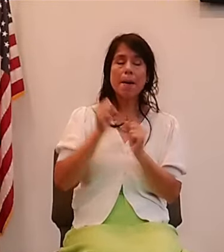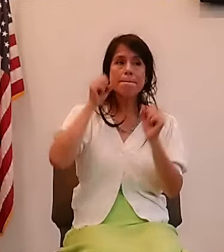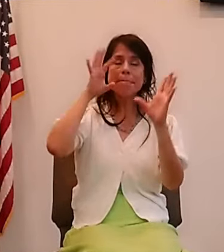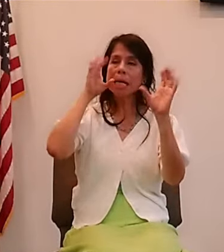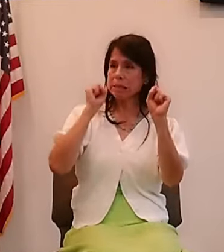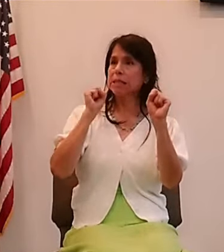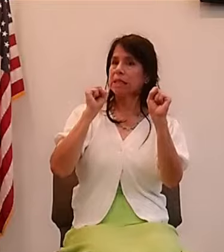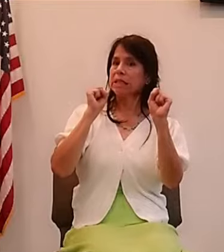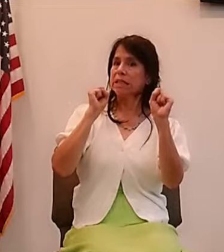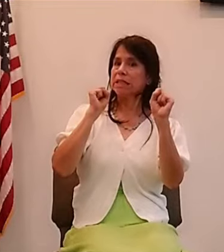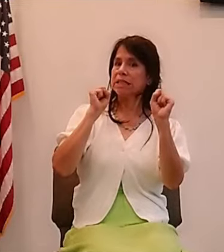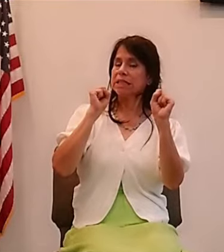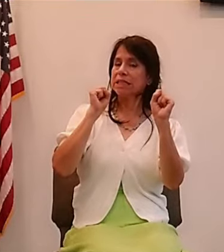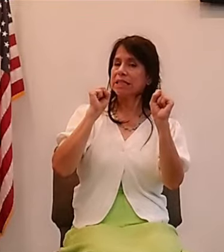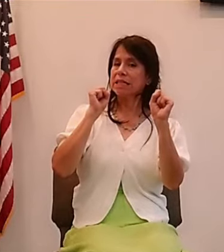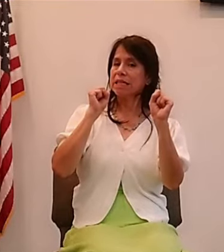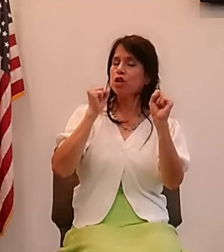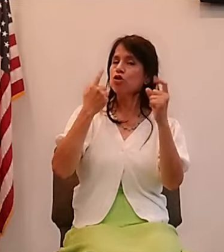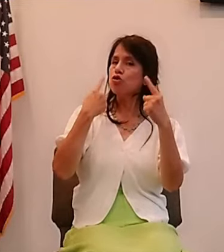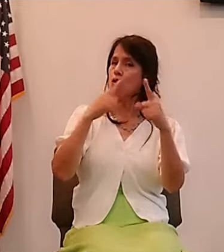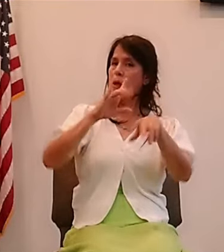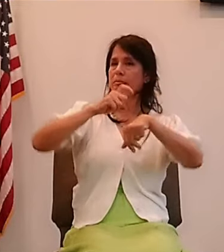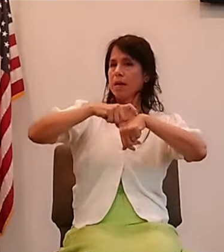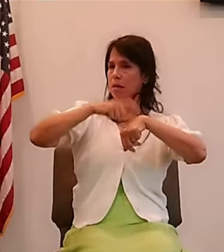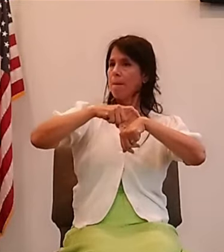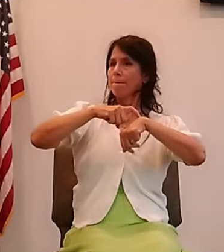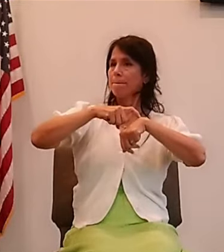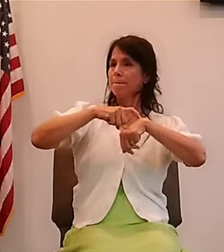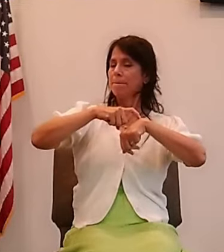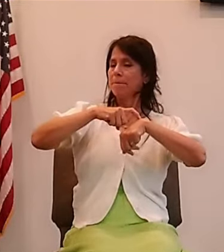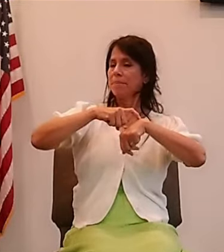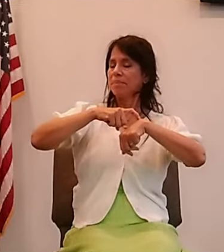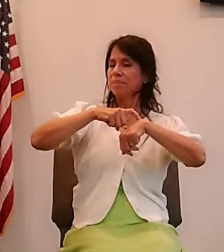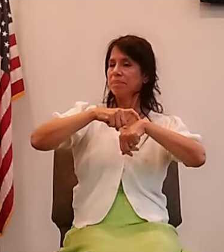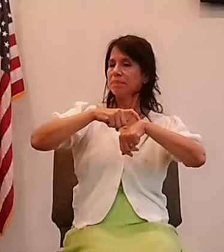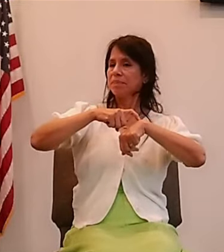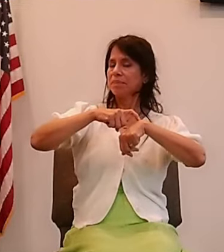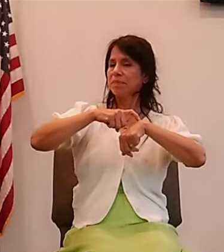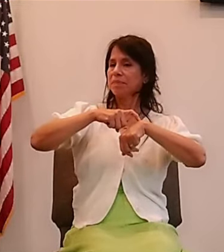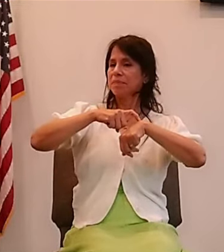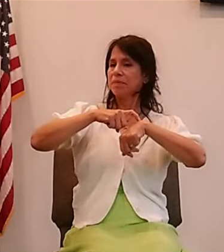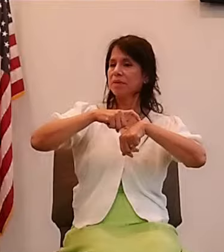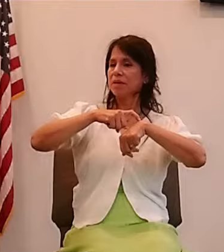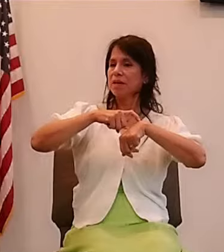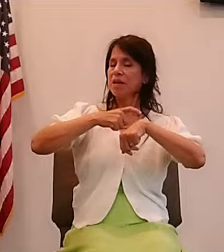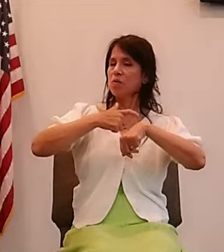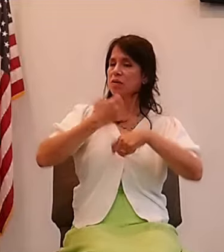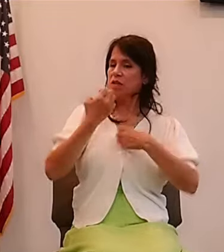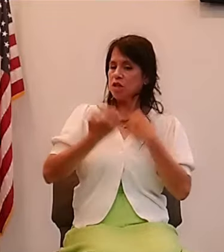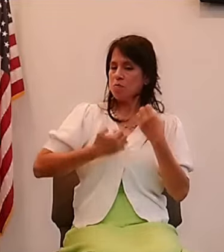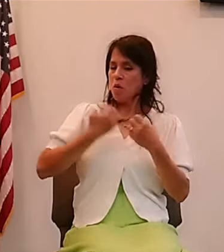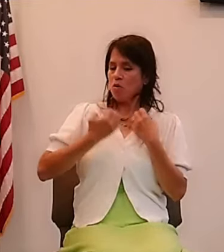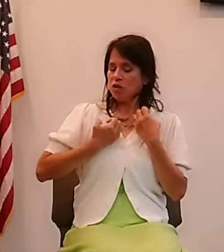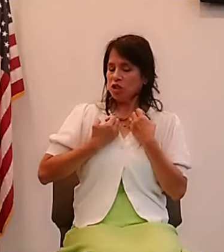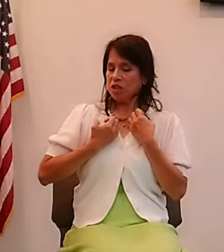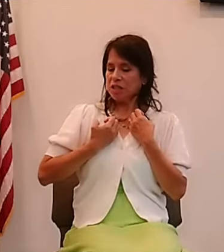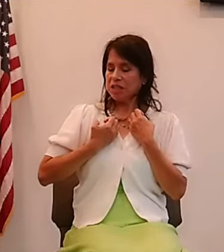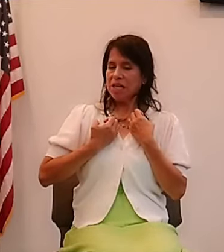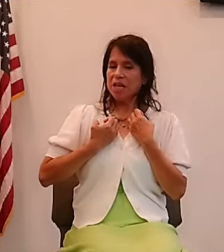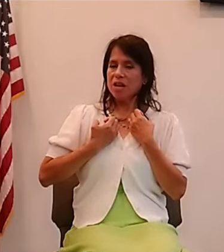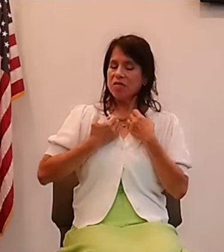Amazingly, in that trial, it was the downcast and the displaced,